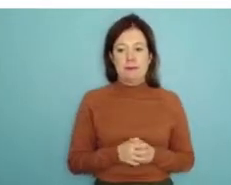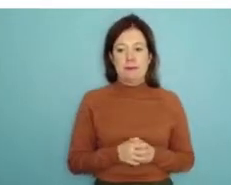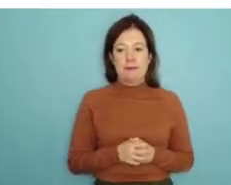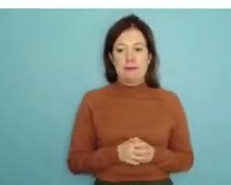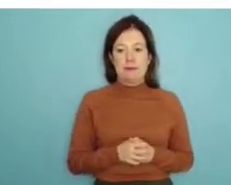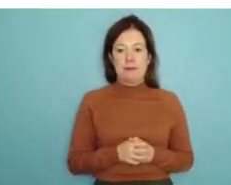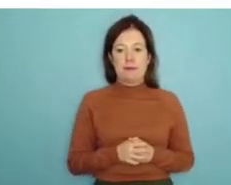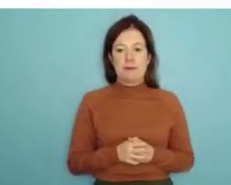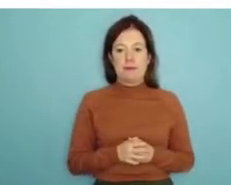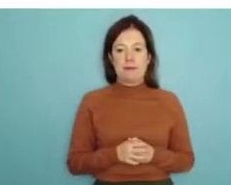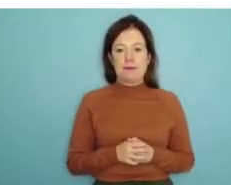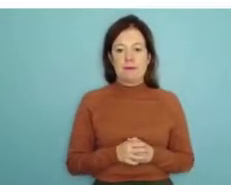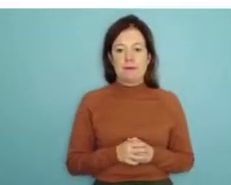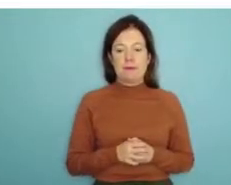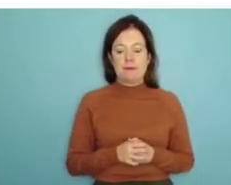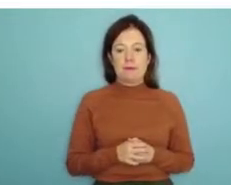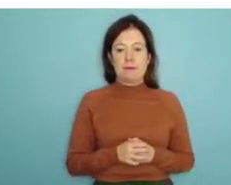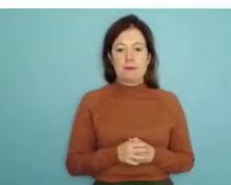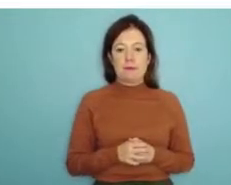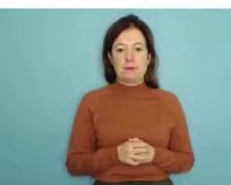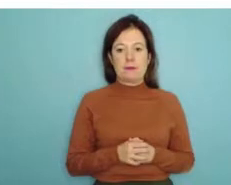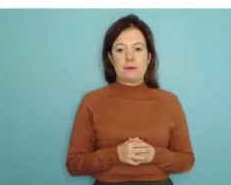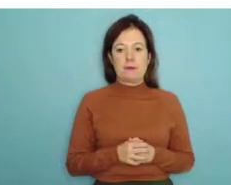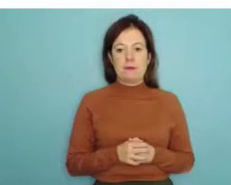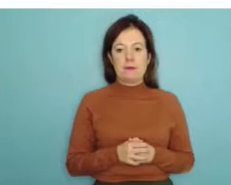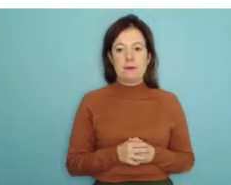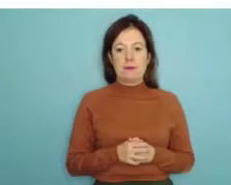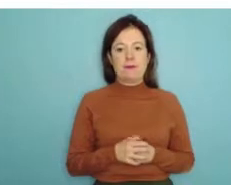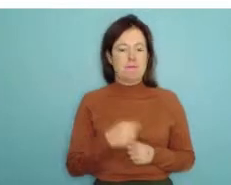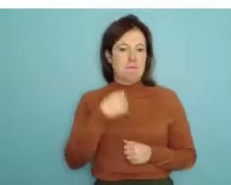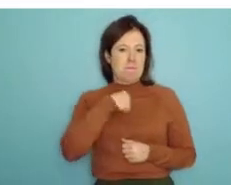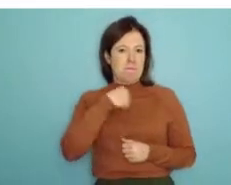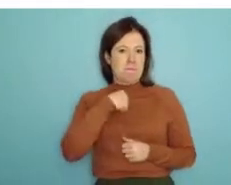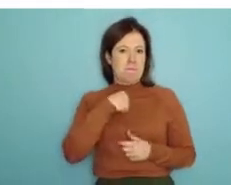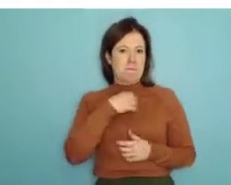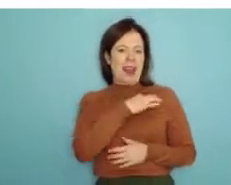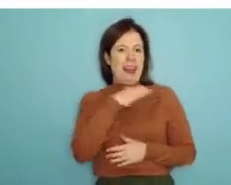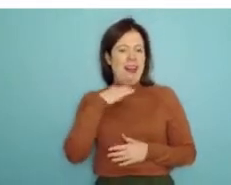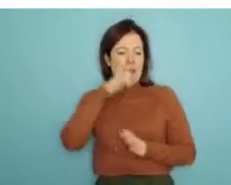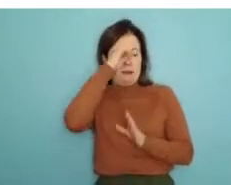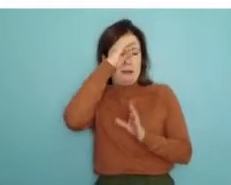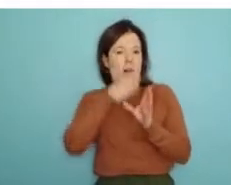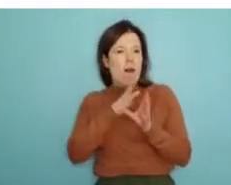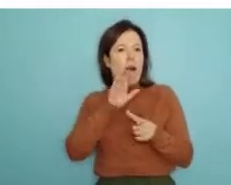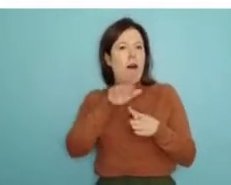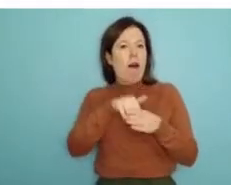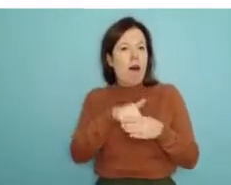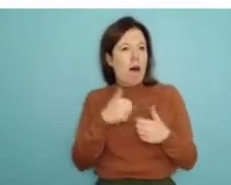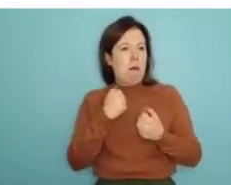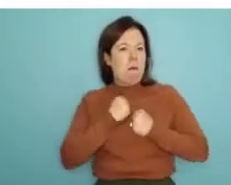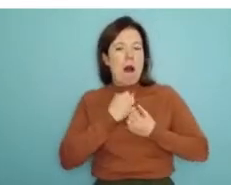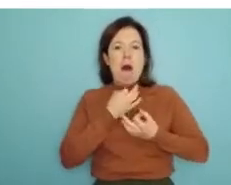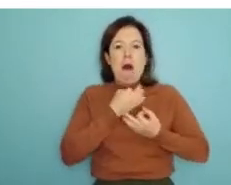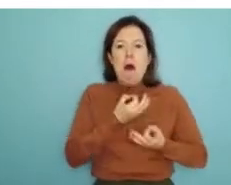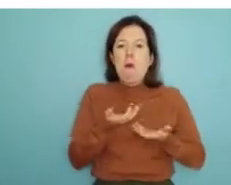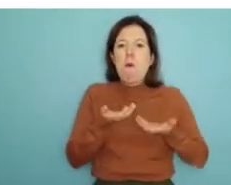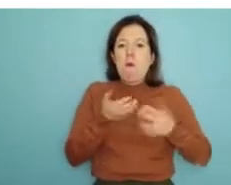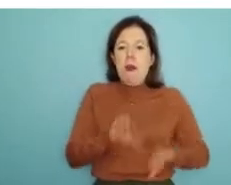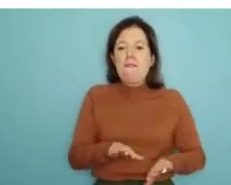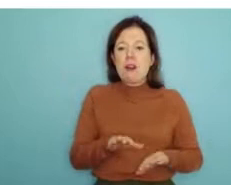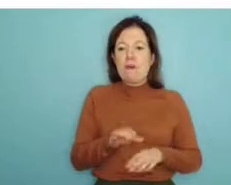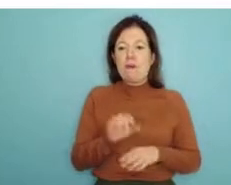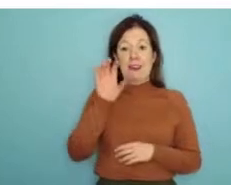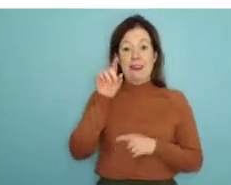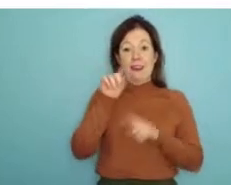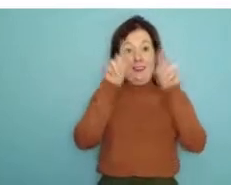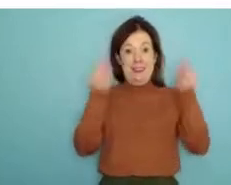So just to begin with, I wanted to talk a bit about why I got interested in clinical psychology in the first place. And the three faces you can see in front of